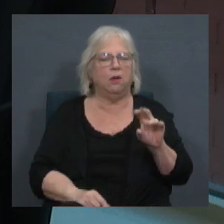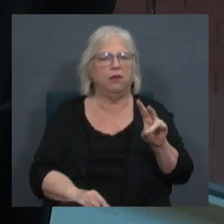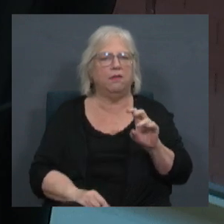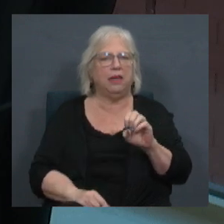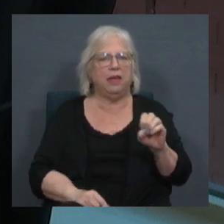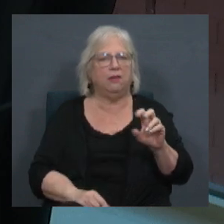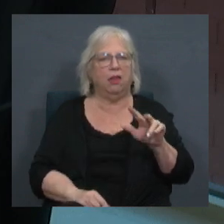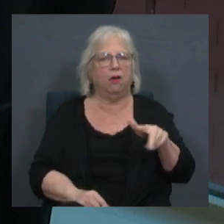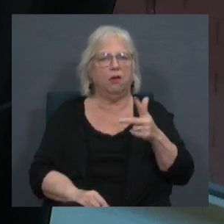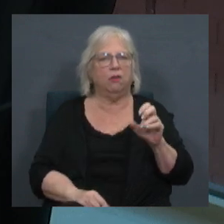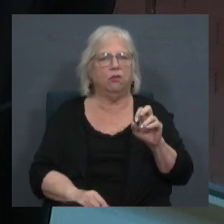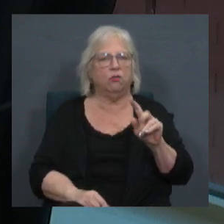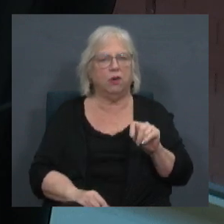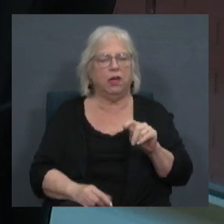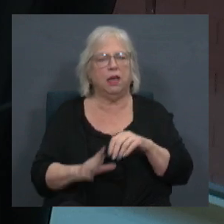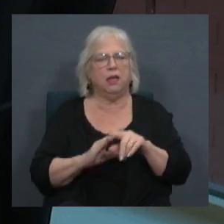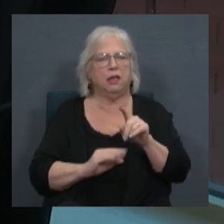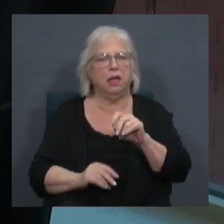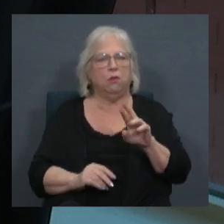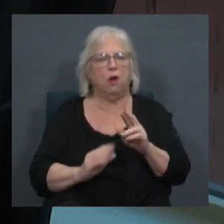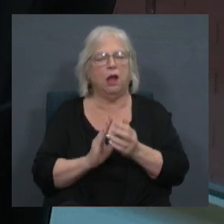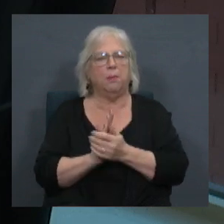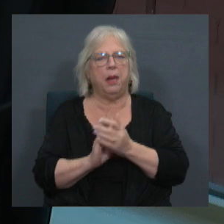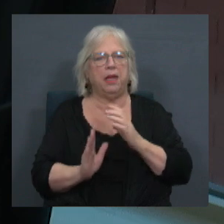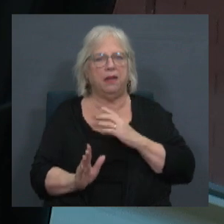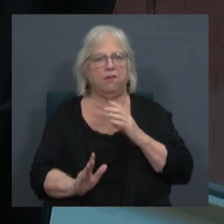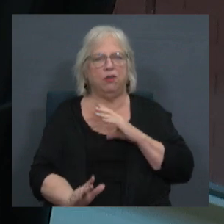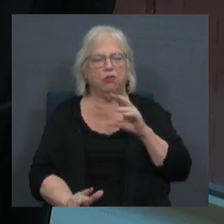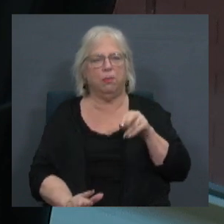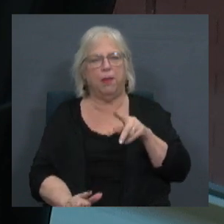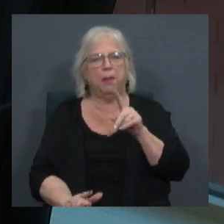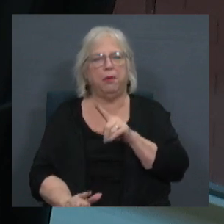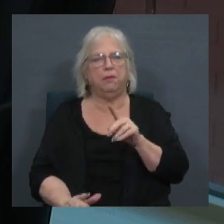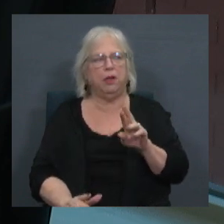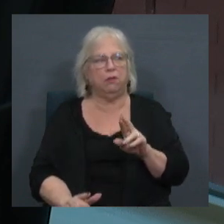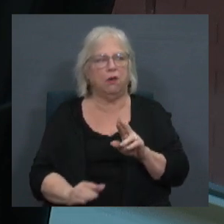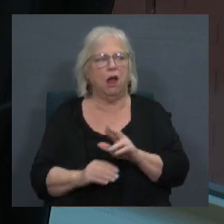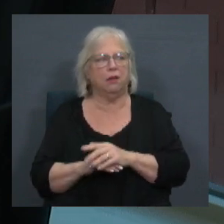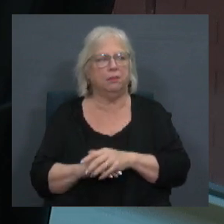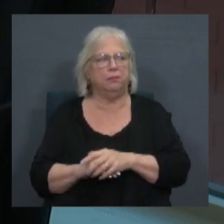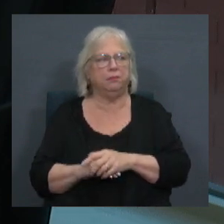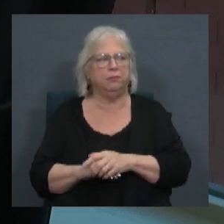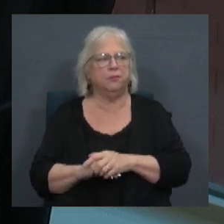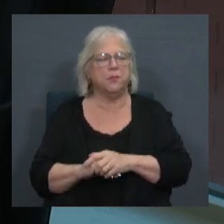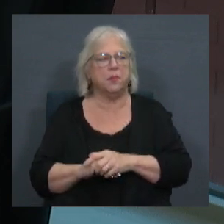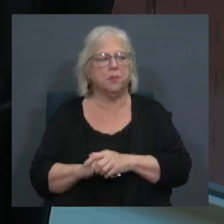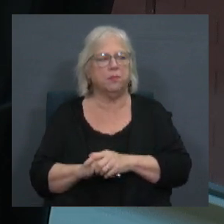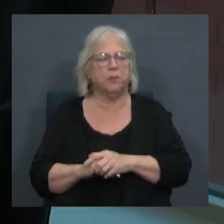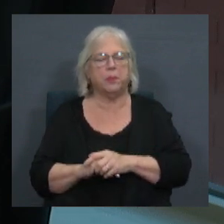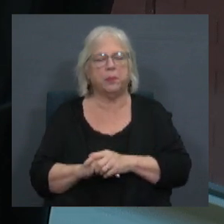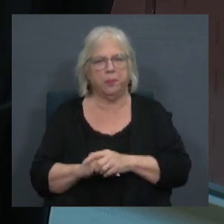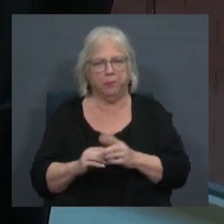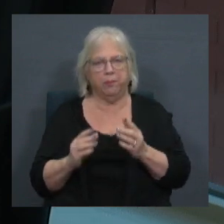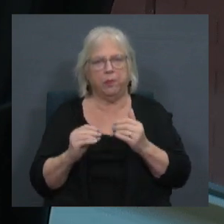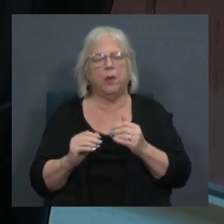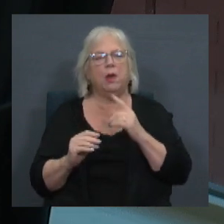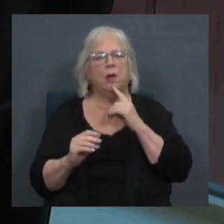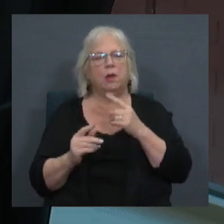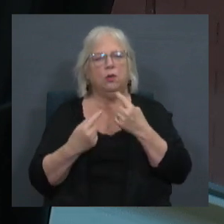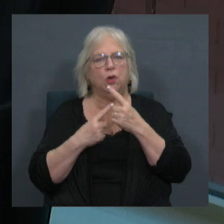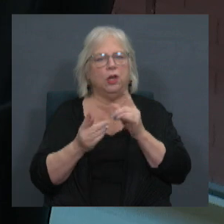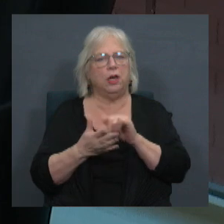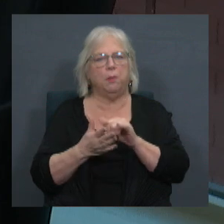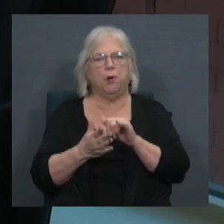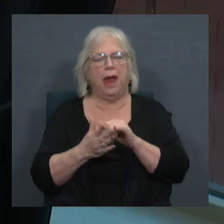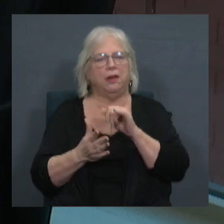Street, City of Little Rock, Arkansas, amending the official zoning map of the City of Little Rock, Arkansas, and for other purposes. An ordinance to declare it